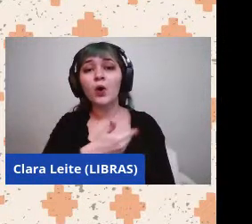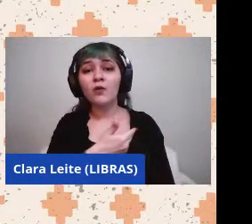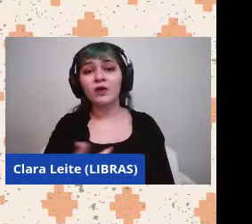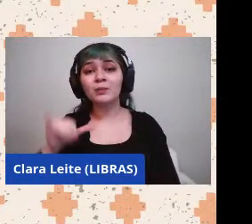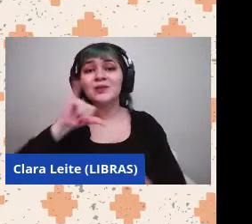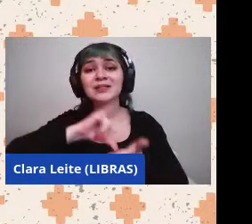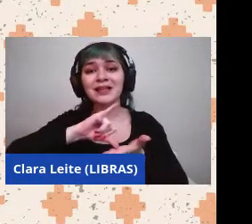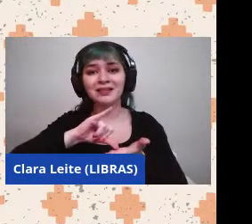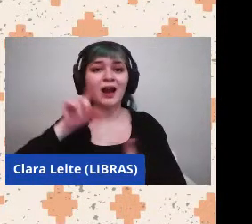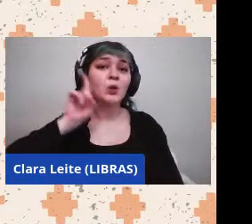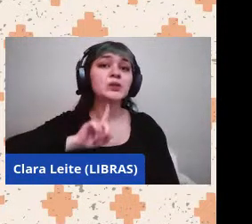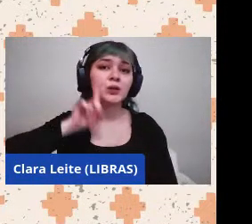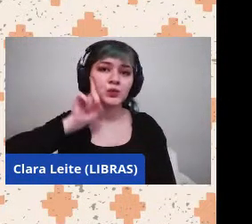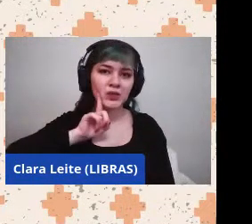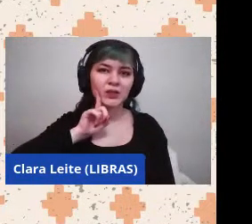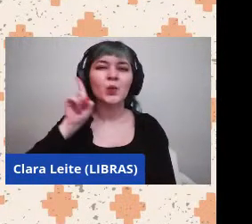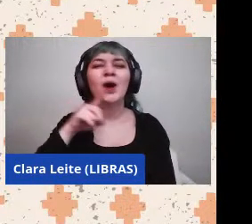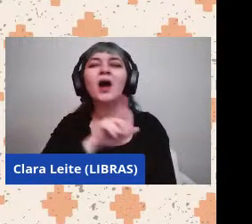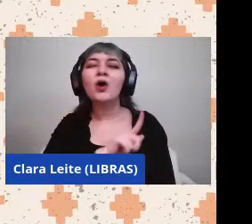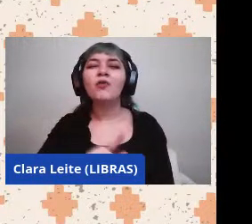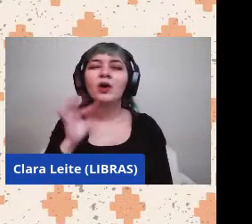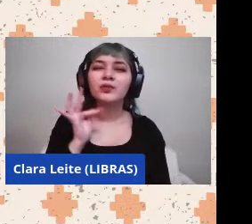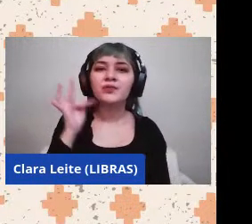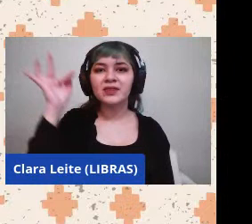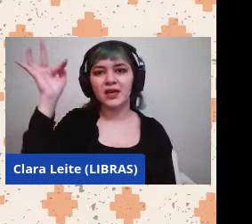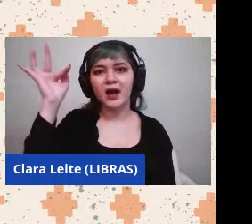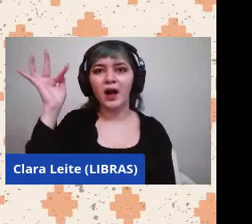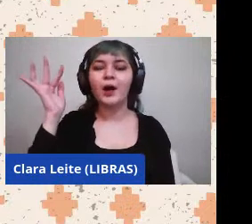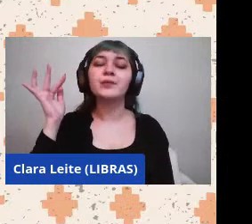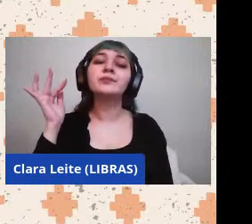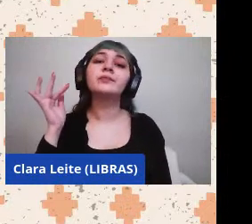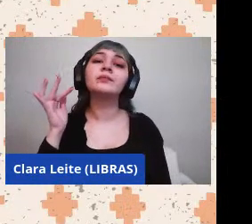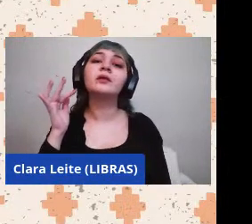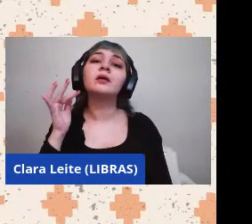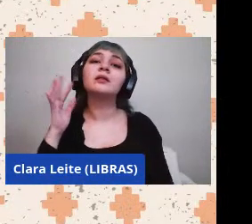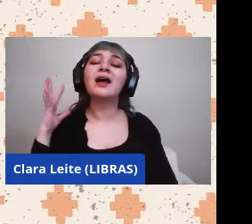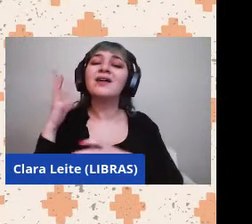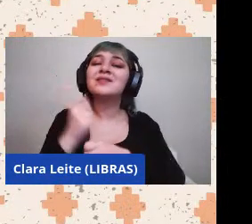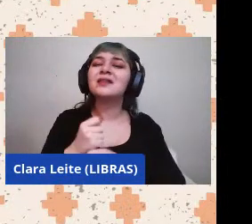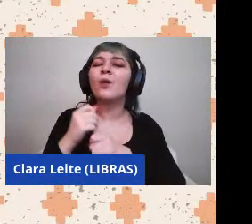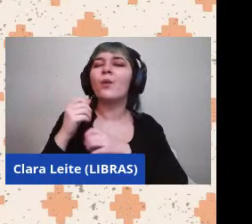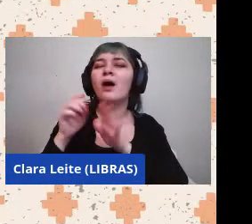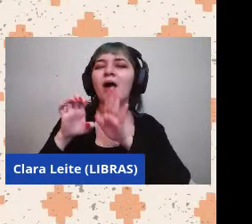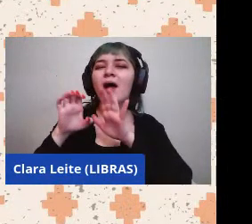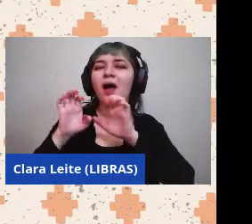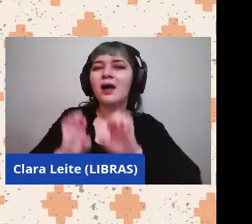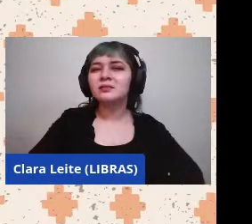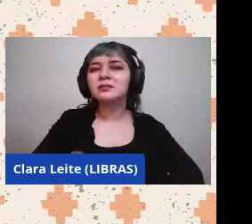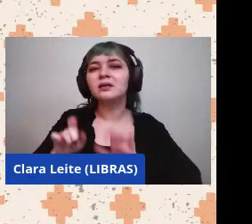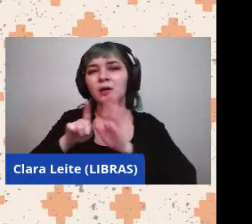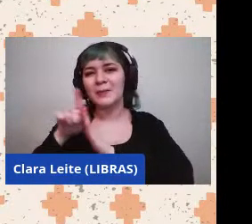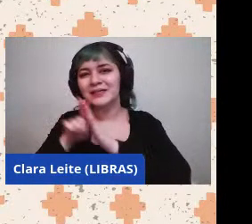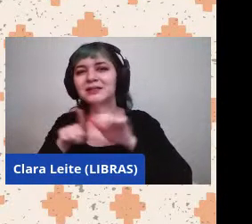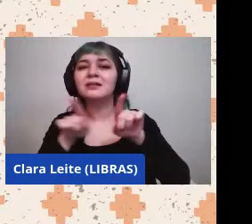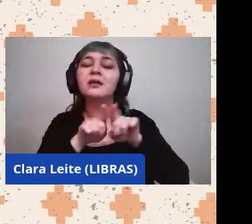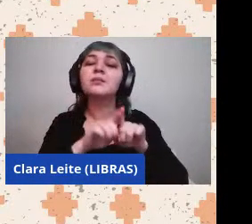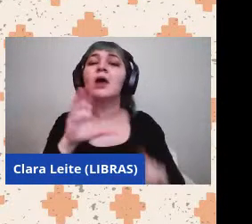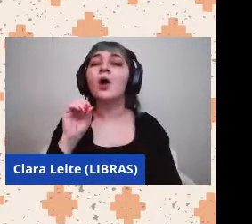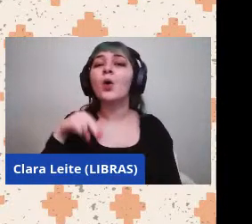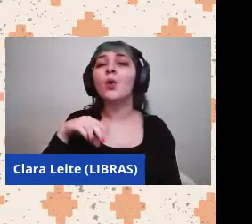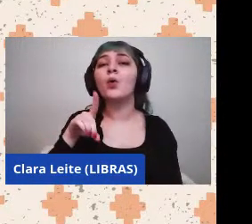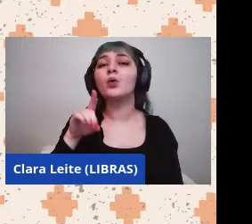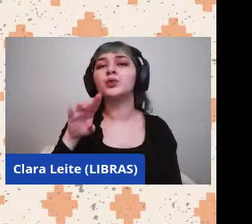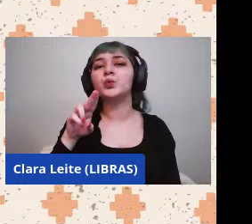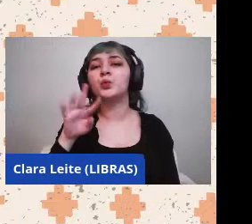central government, our federal government, in the ethical review of research and ethical conduct. I'm going